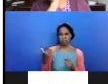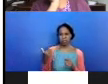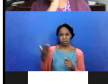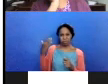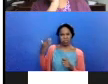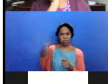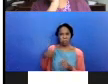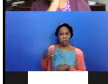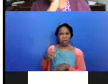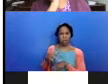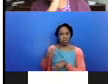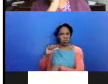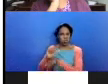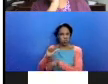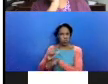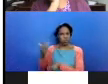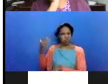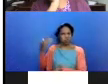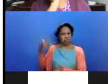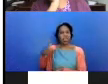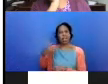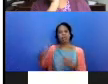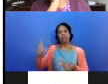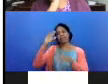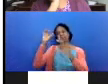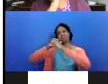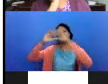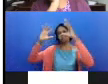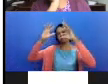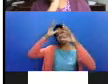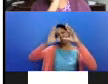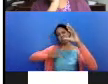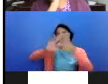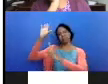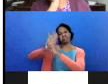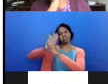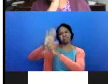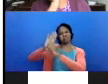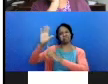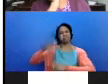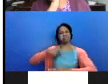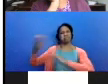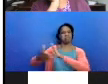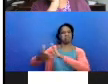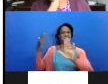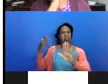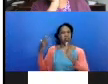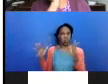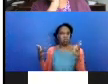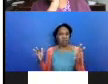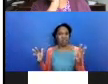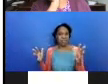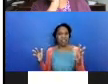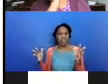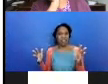because I kind of had a stereotype of who all the men were that I was talking with. Um, I kind of thought everybody coming through the